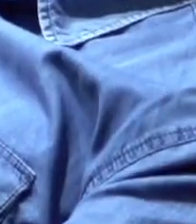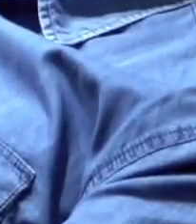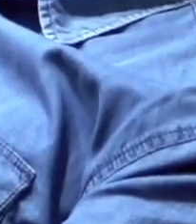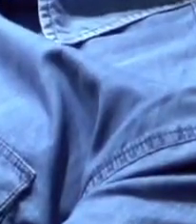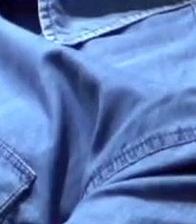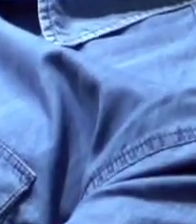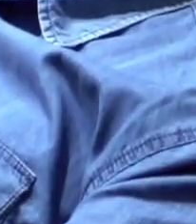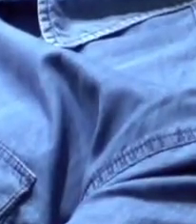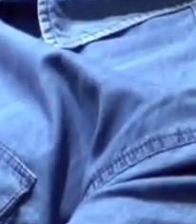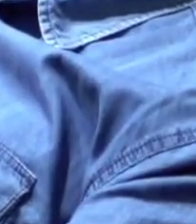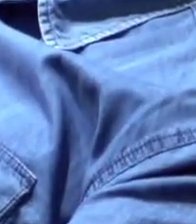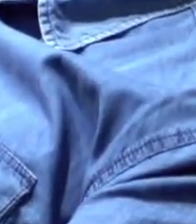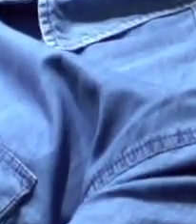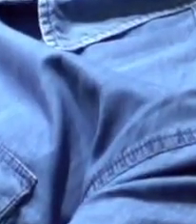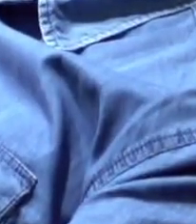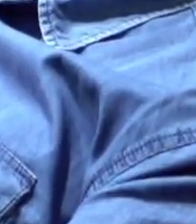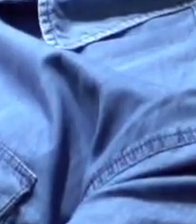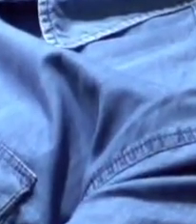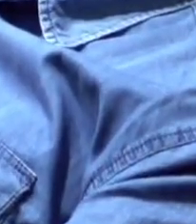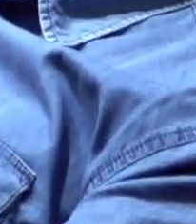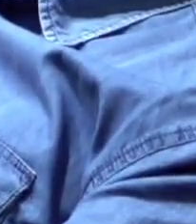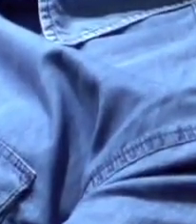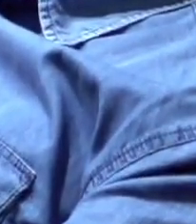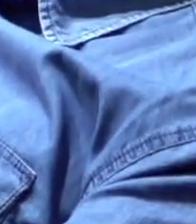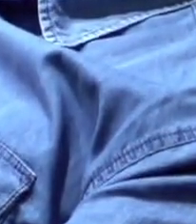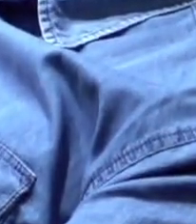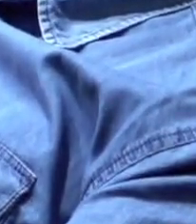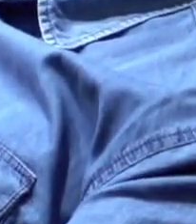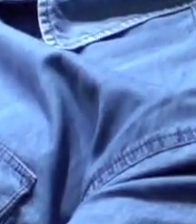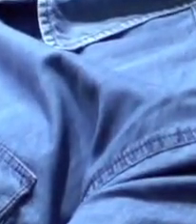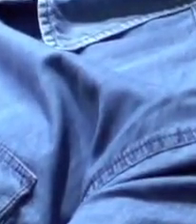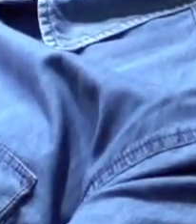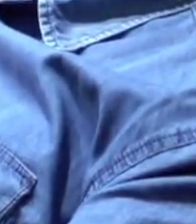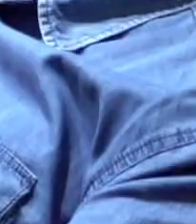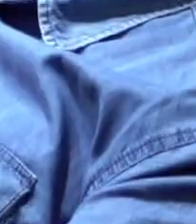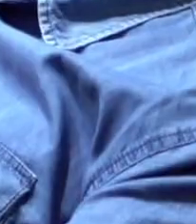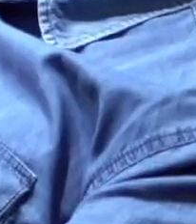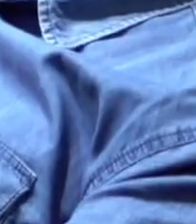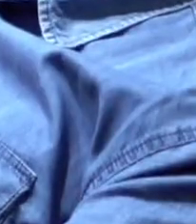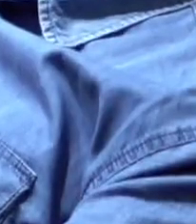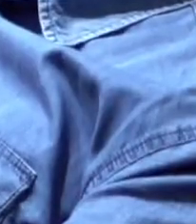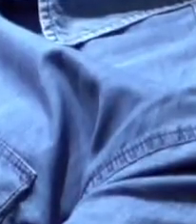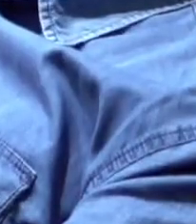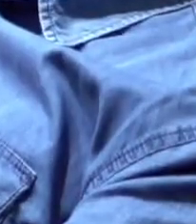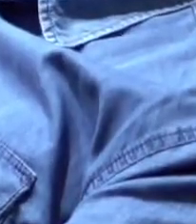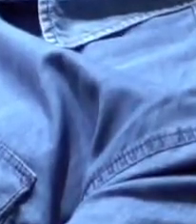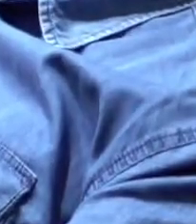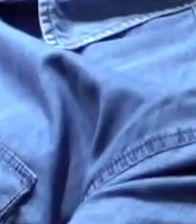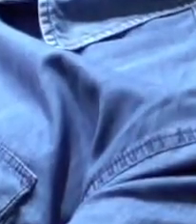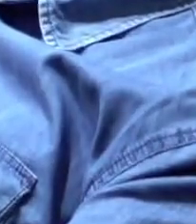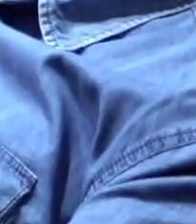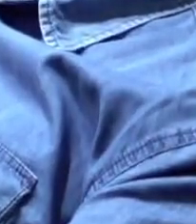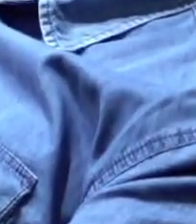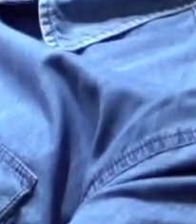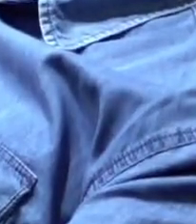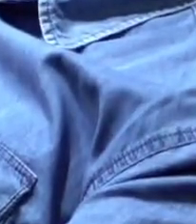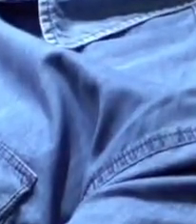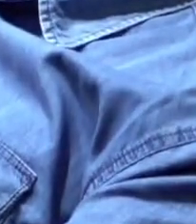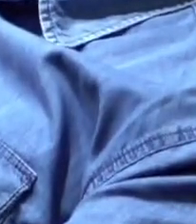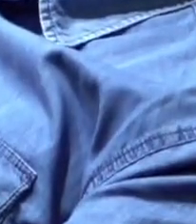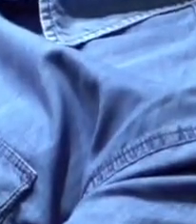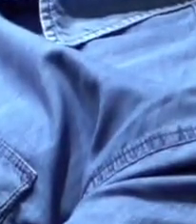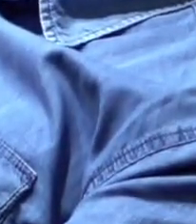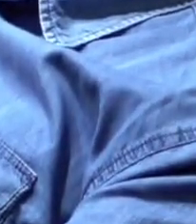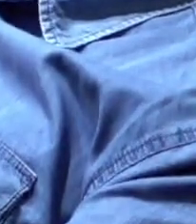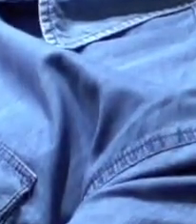never been to Homa Bay, that's more beautiful than some other destinations. Rusinga Island is extremely beautiful. And when you go there at night, you see the